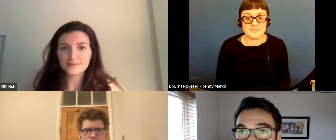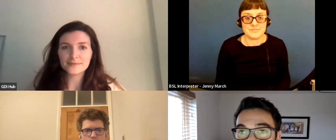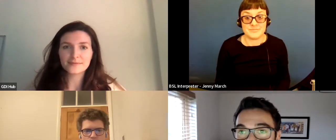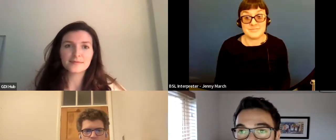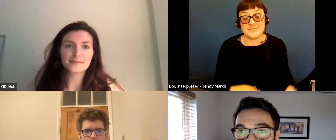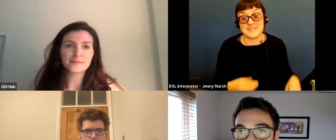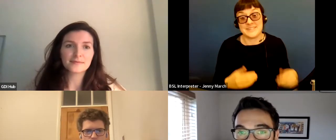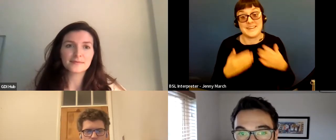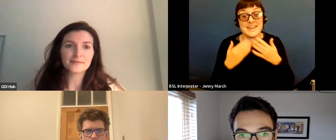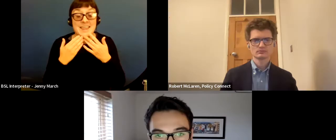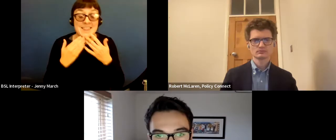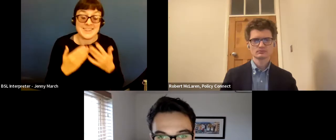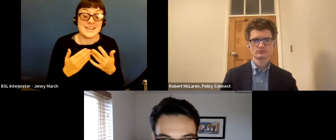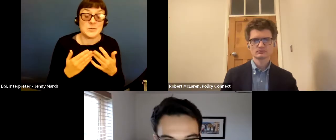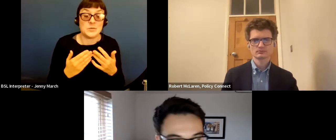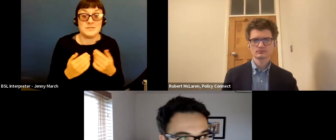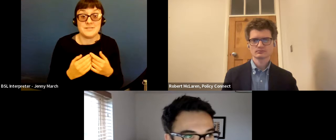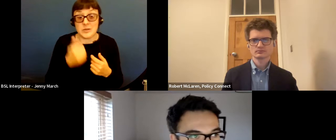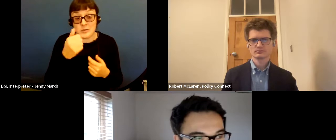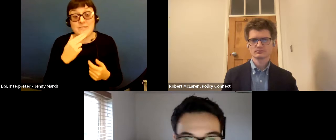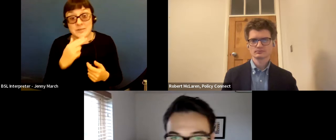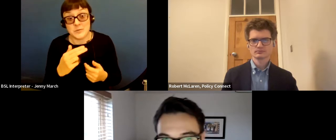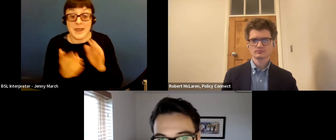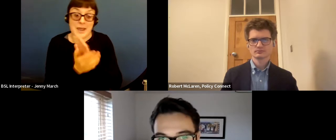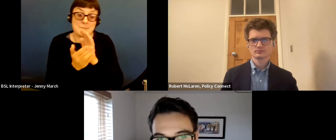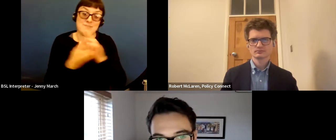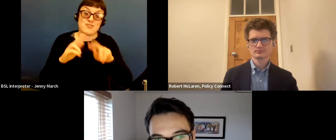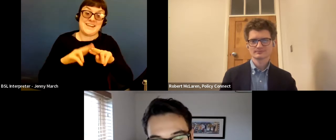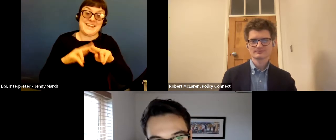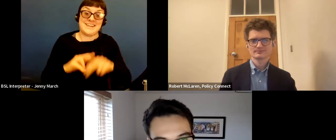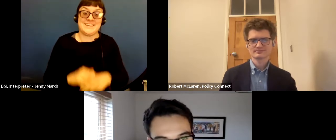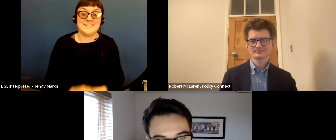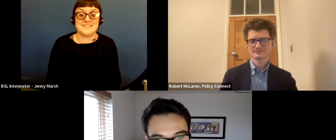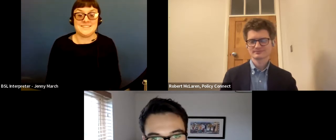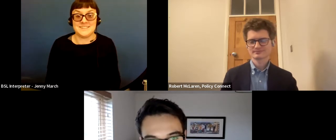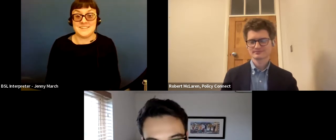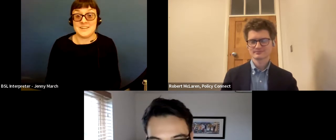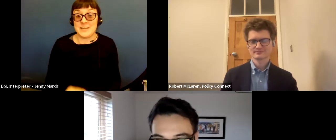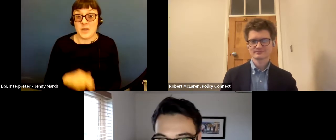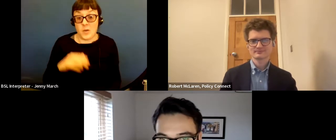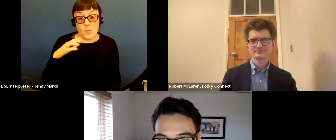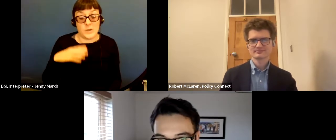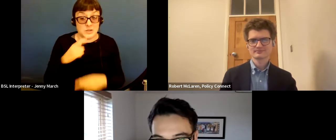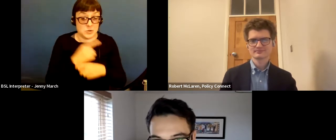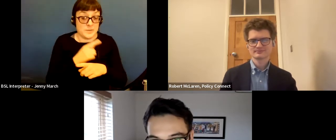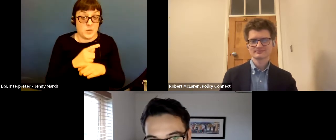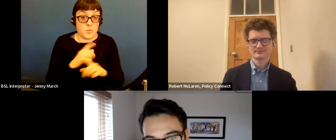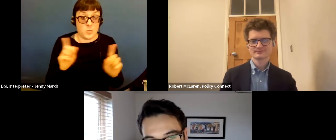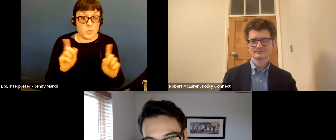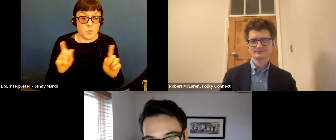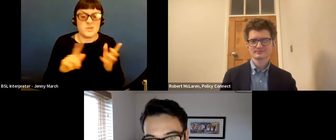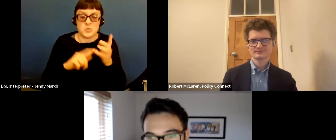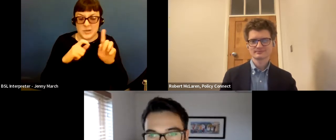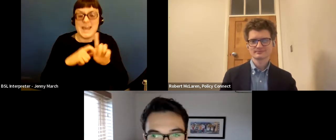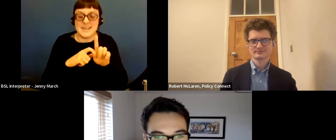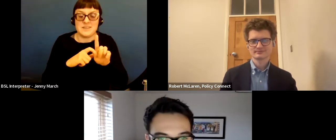Thanks, guys. Good afternoon, folks. Happy Friday. I'm going to talk primarily about the UK, and